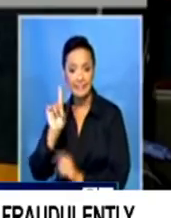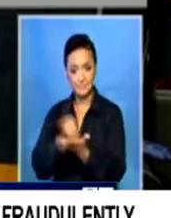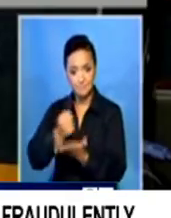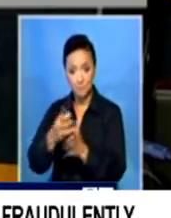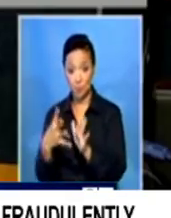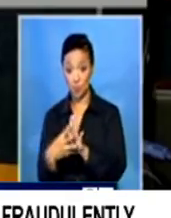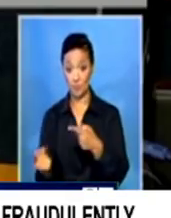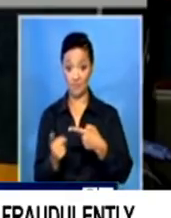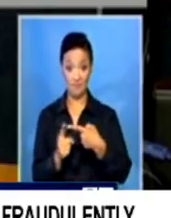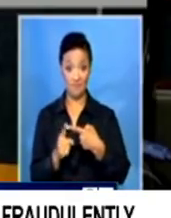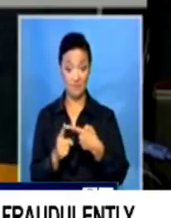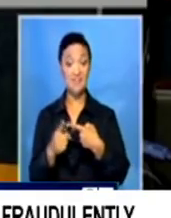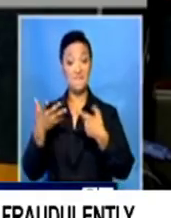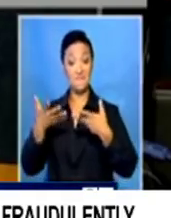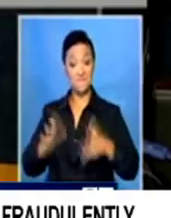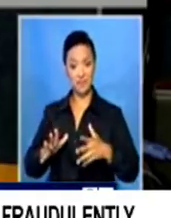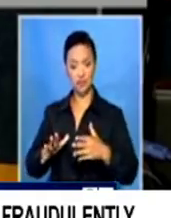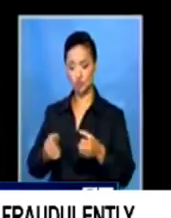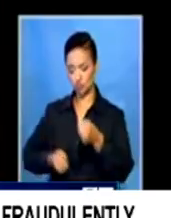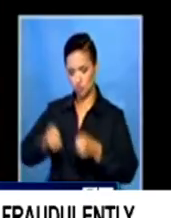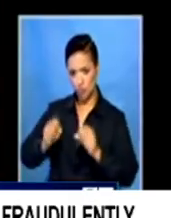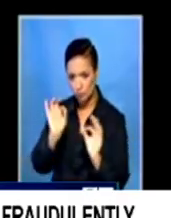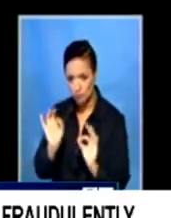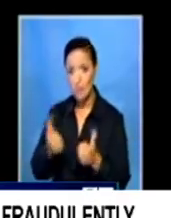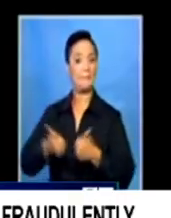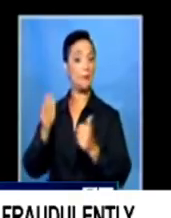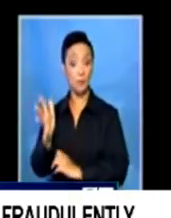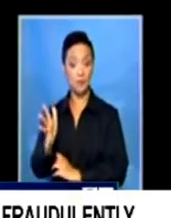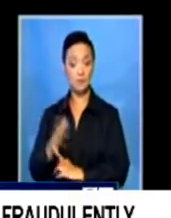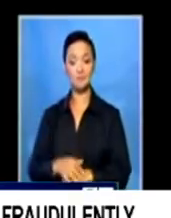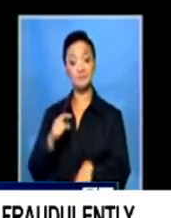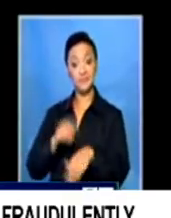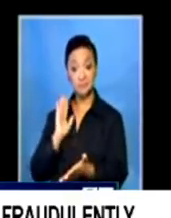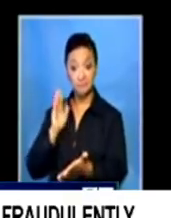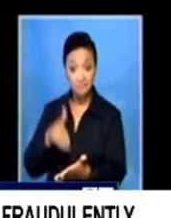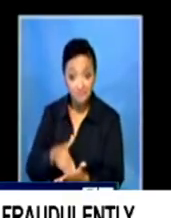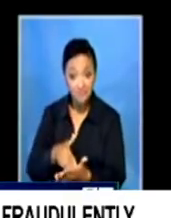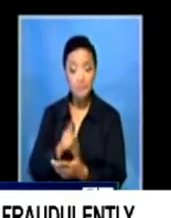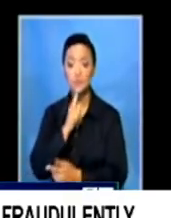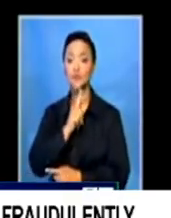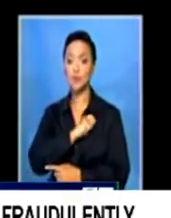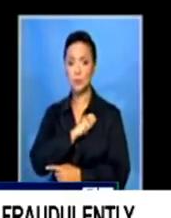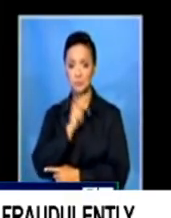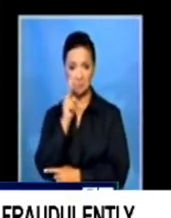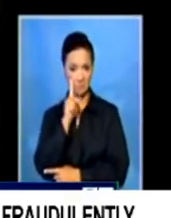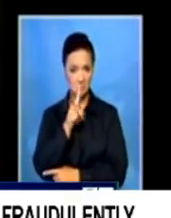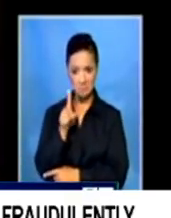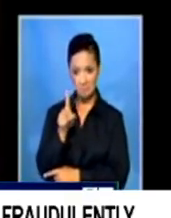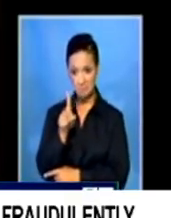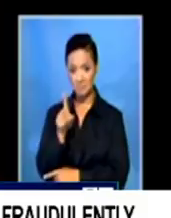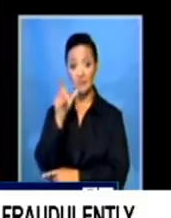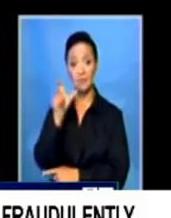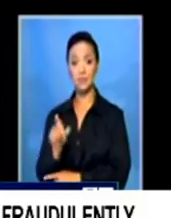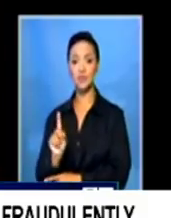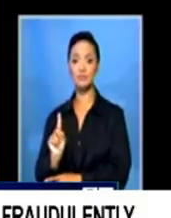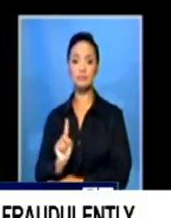they've developed an attitude that they can get away with it, and that's why it becomes necessary that we have this